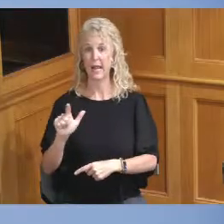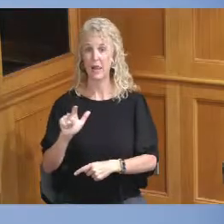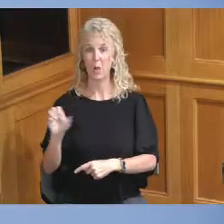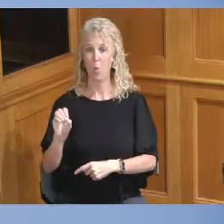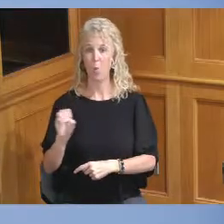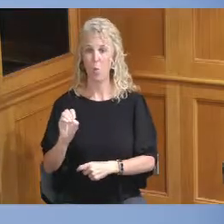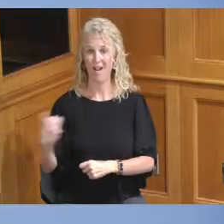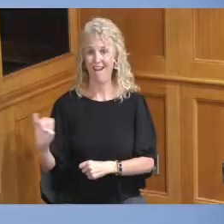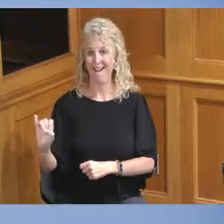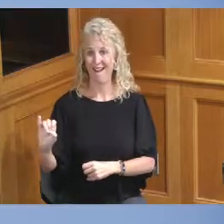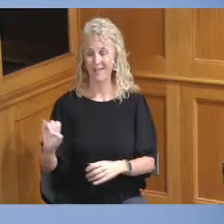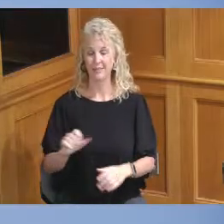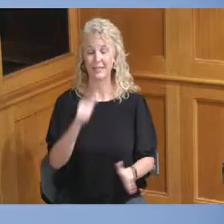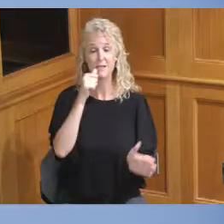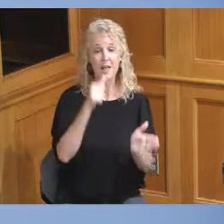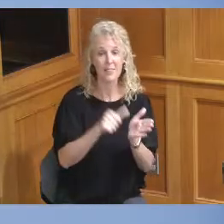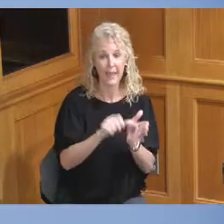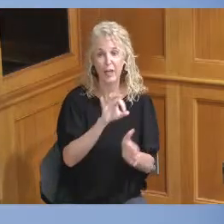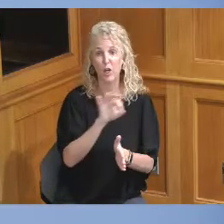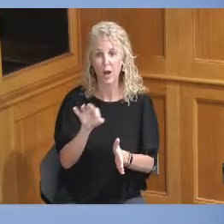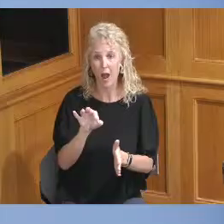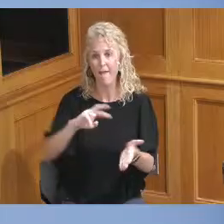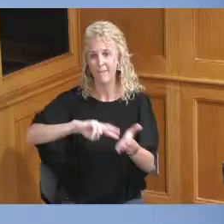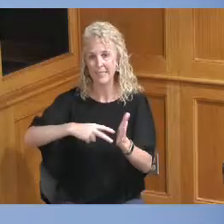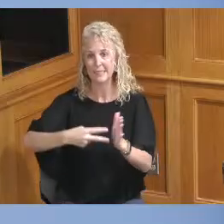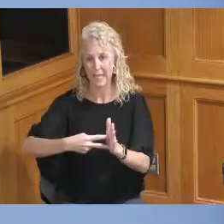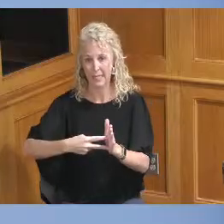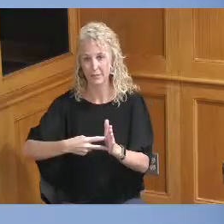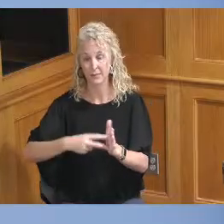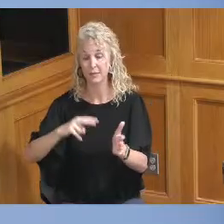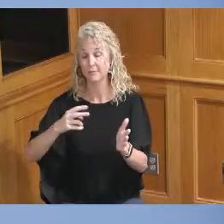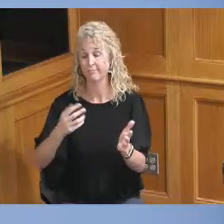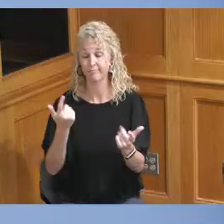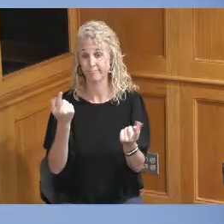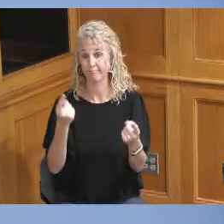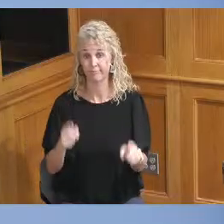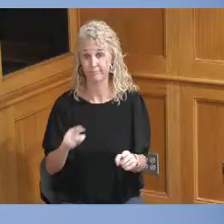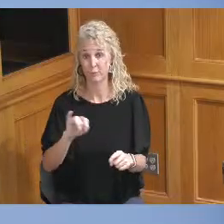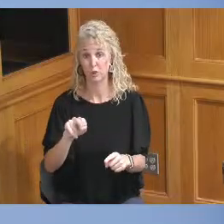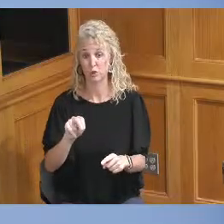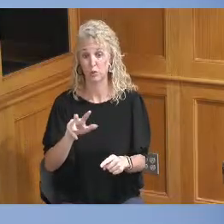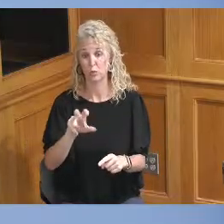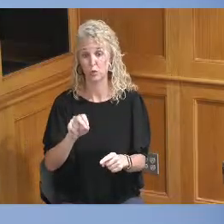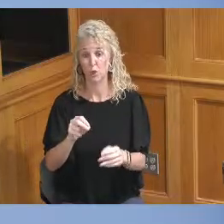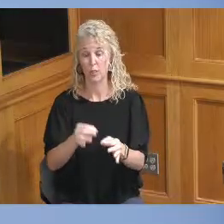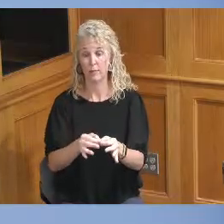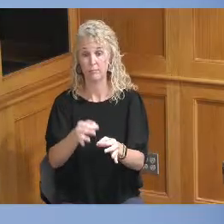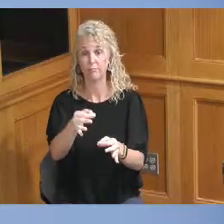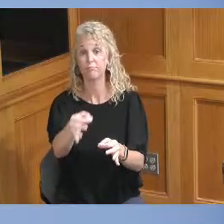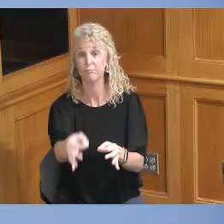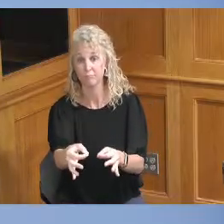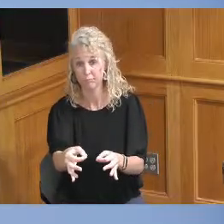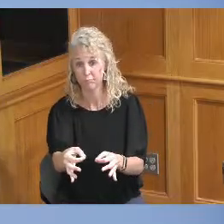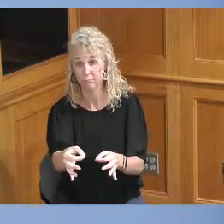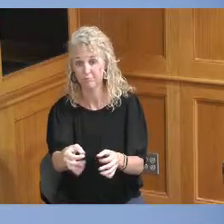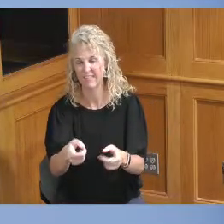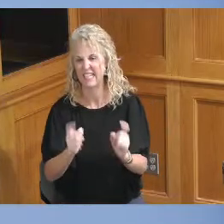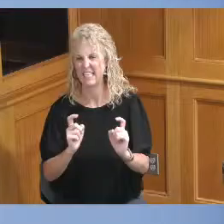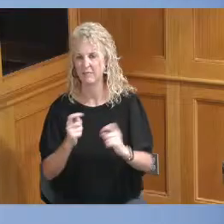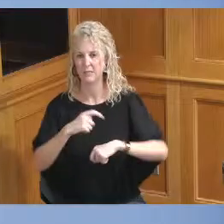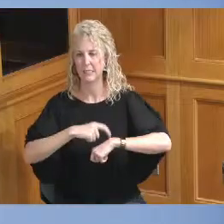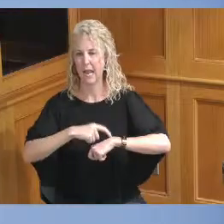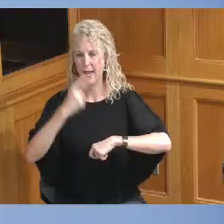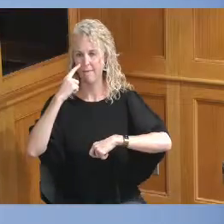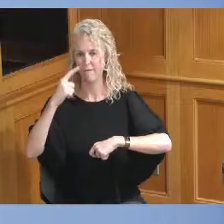or letter of intent will extend that June 30 deadline so that it will coincide with the time that we need to complete